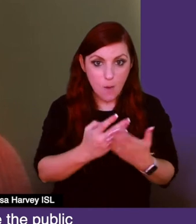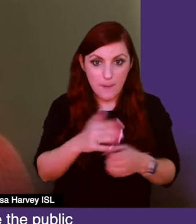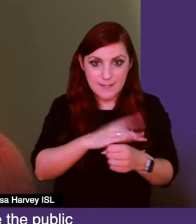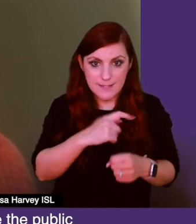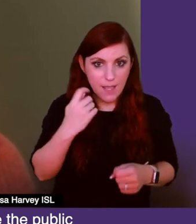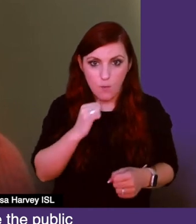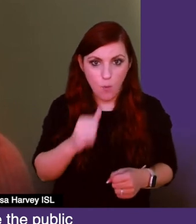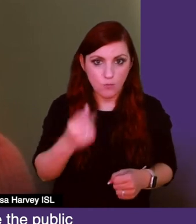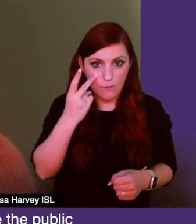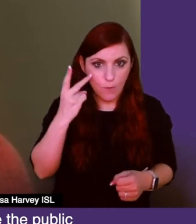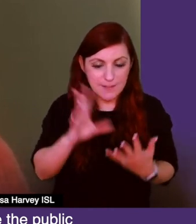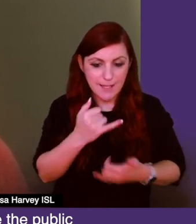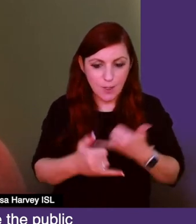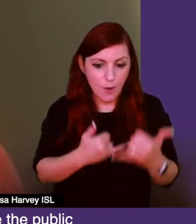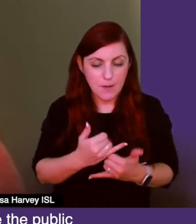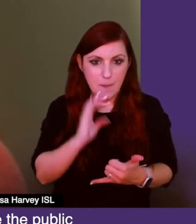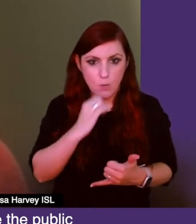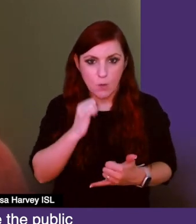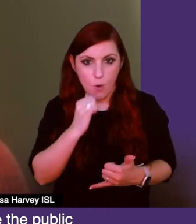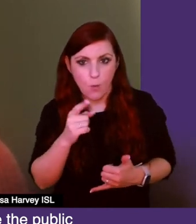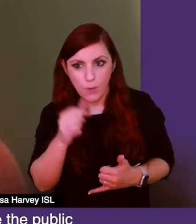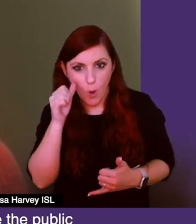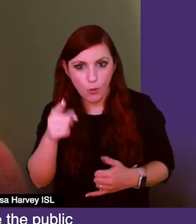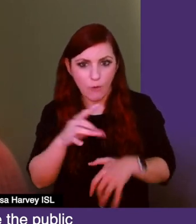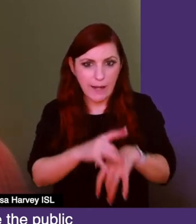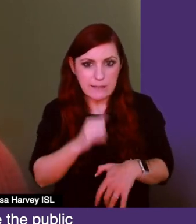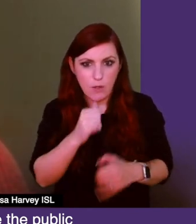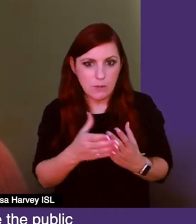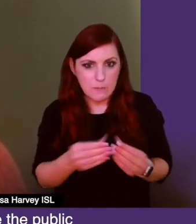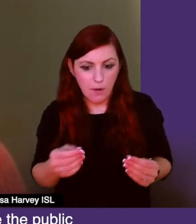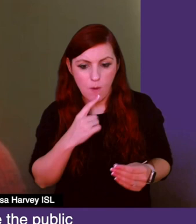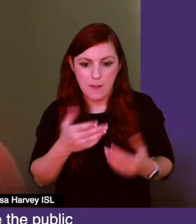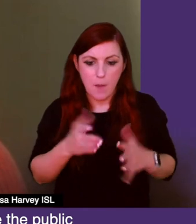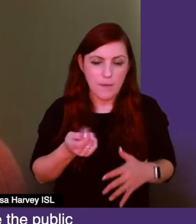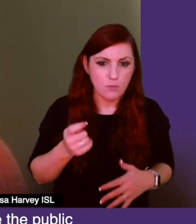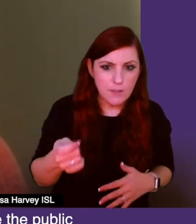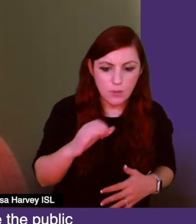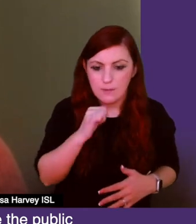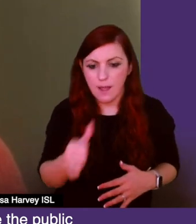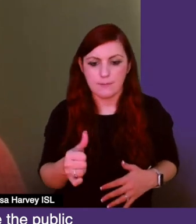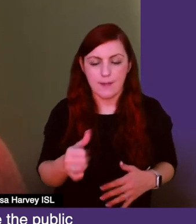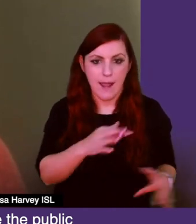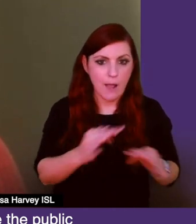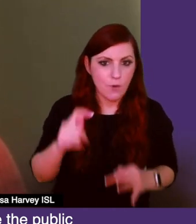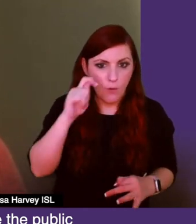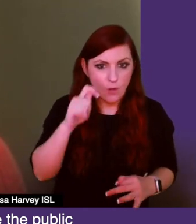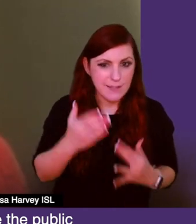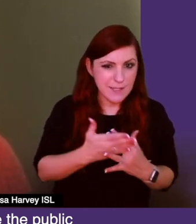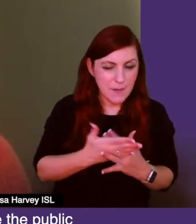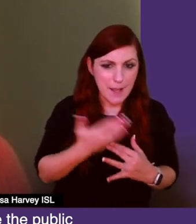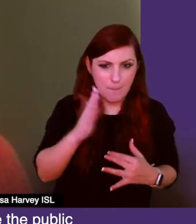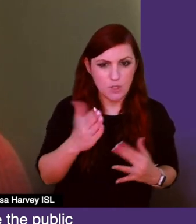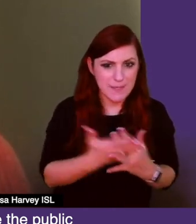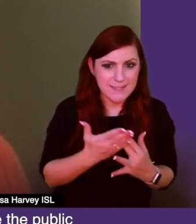because we know this condition is not going anywhere, where the public transport, it's not an afterthought that it's accessible,